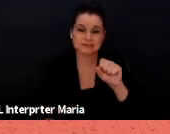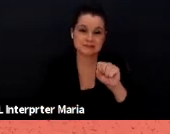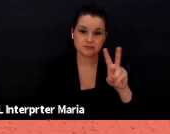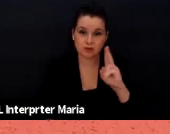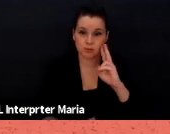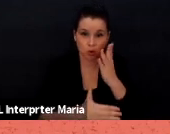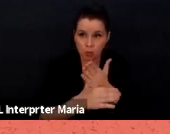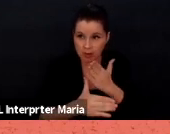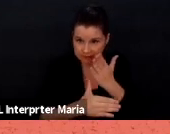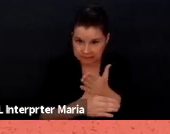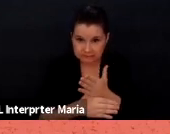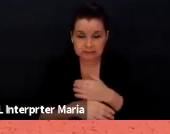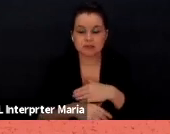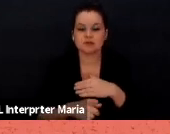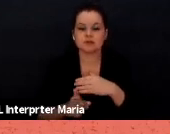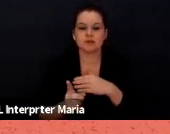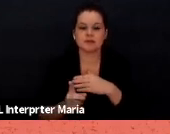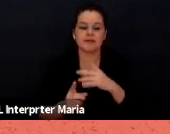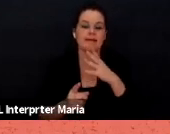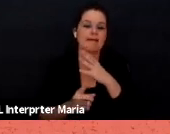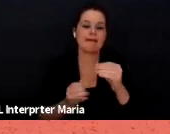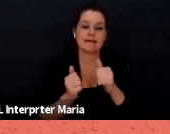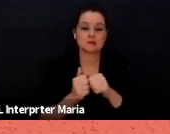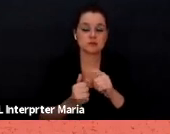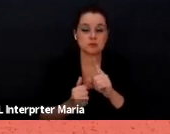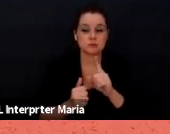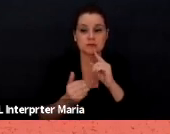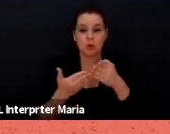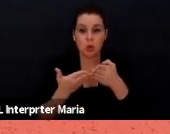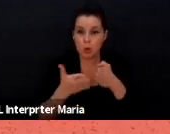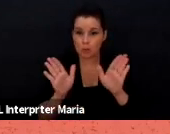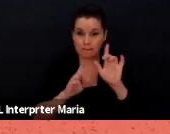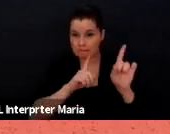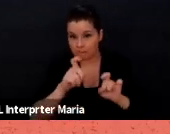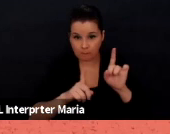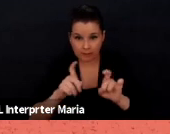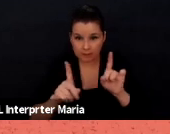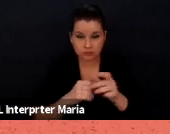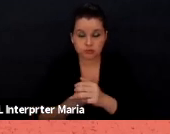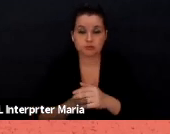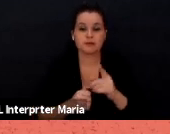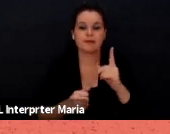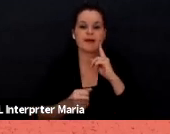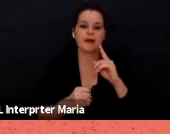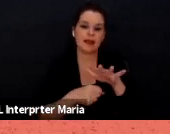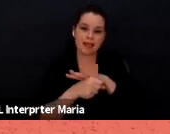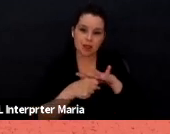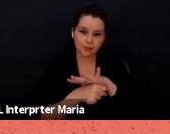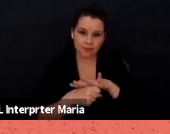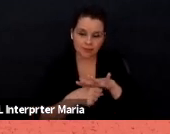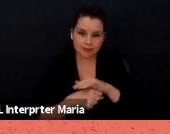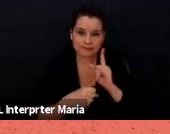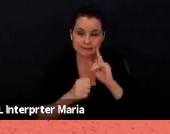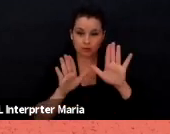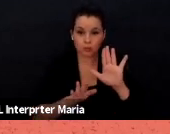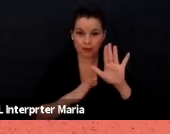harassment. And it's just a series of open-ended questions on arenas that are greatly